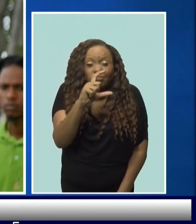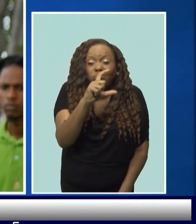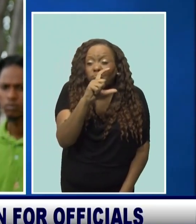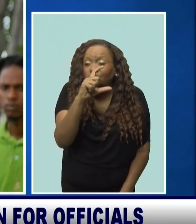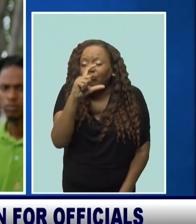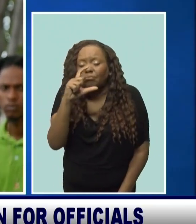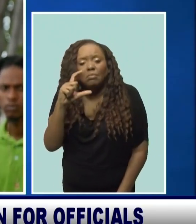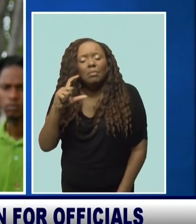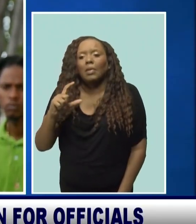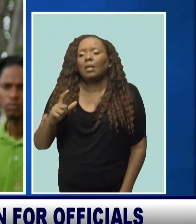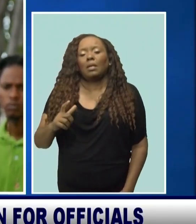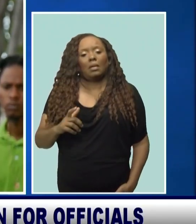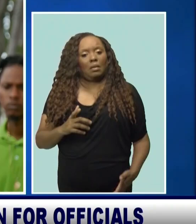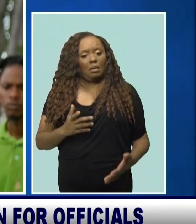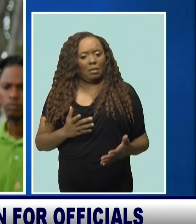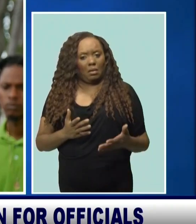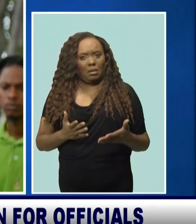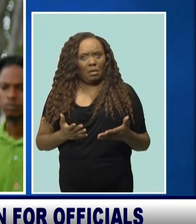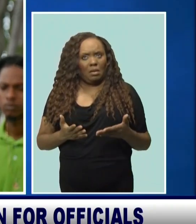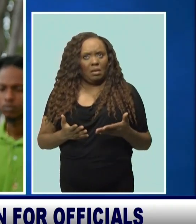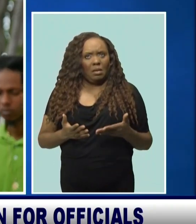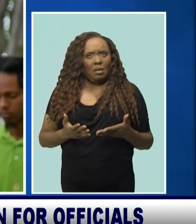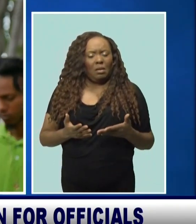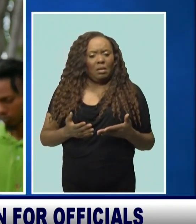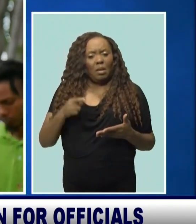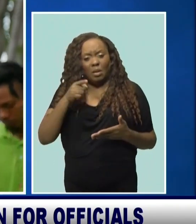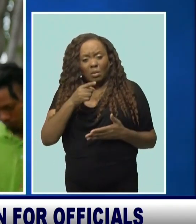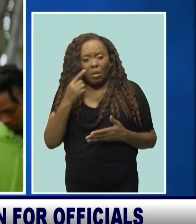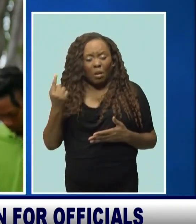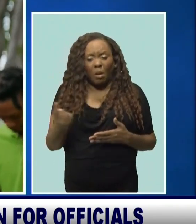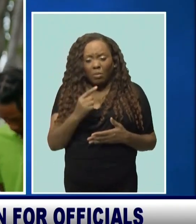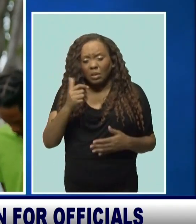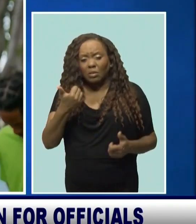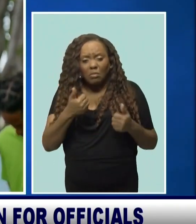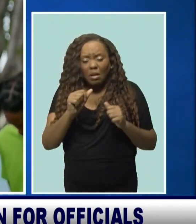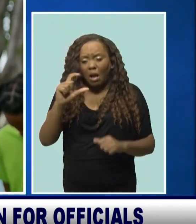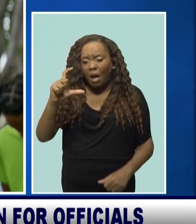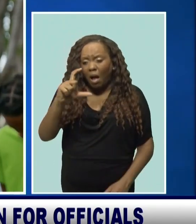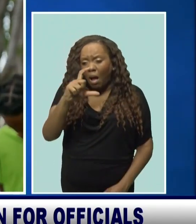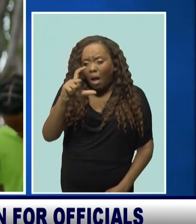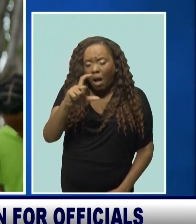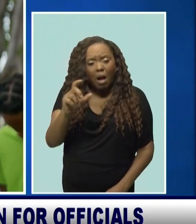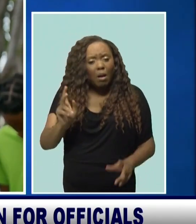malicious damage to people, to fellow citizens, to Barbadians,